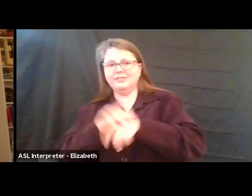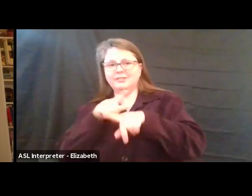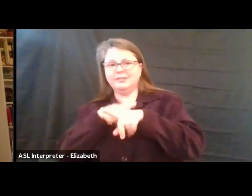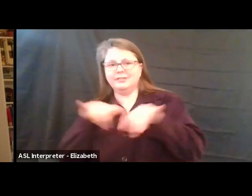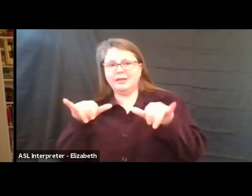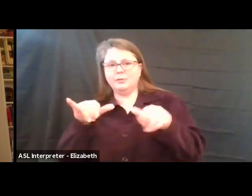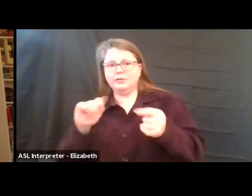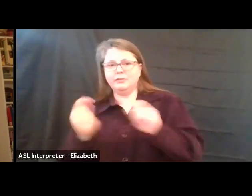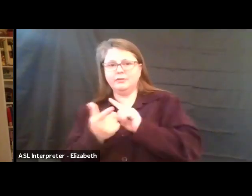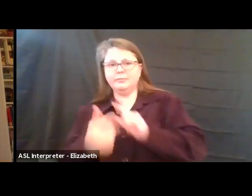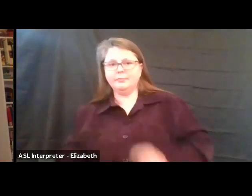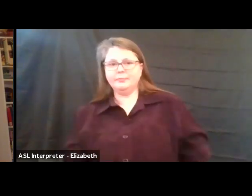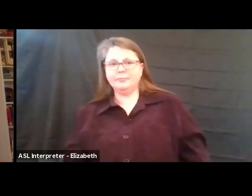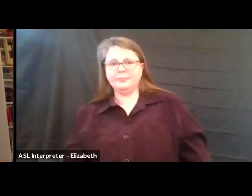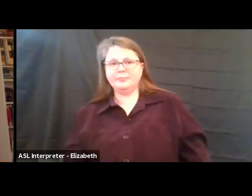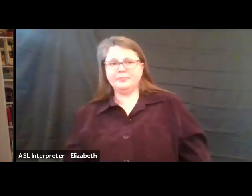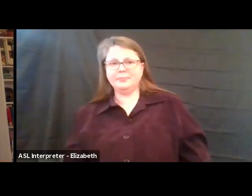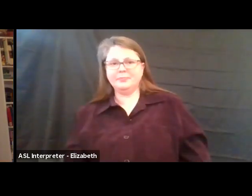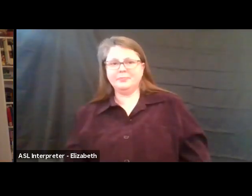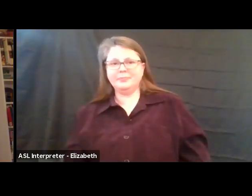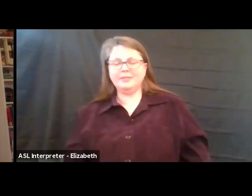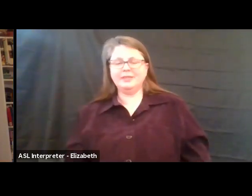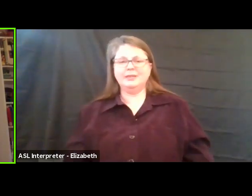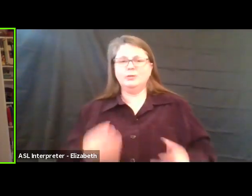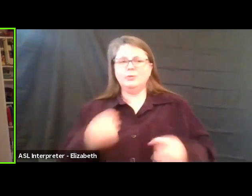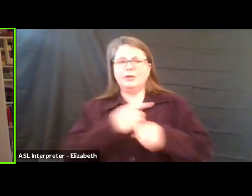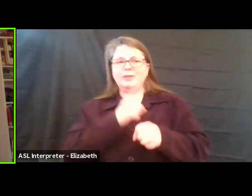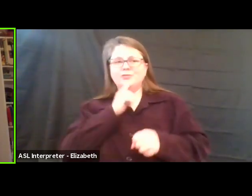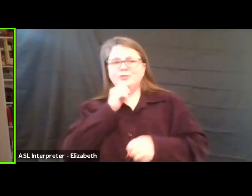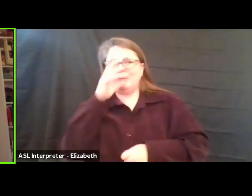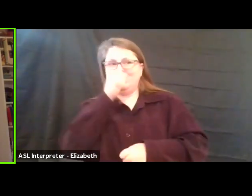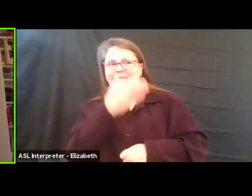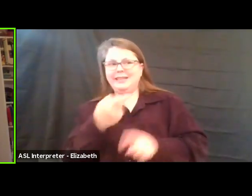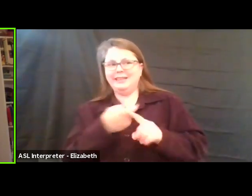Just want to make sure we don't miss anything of what you're about to say. Thank you.